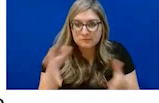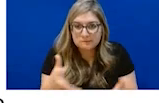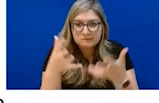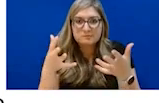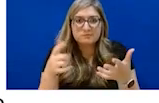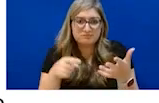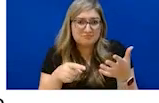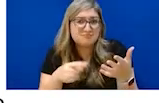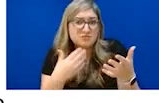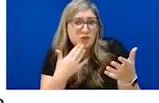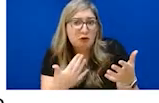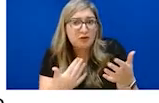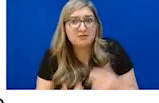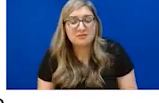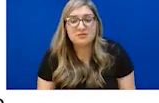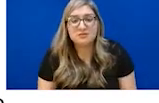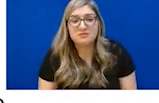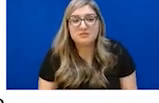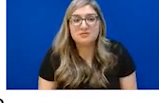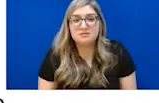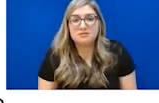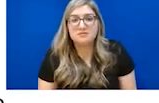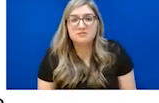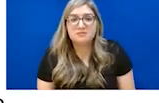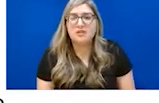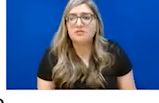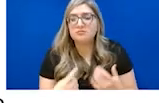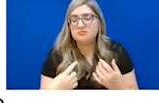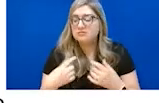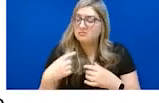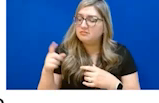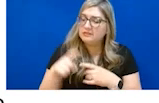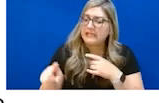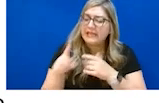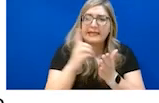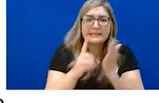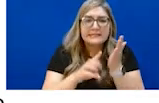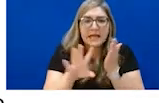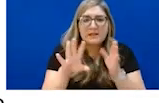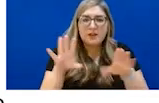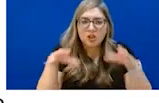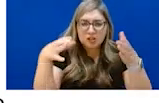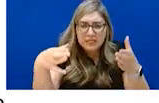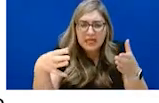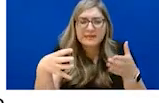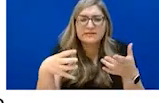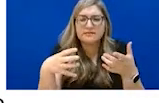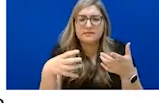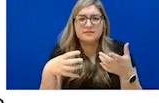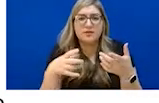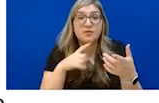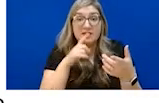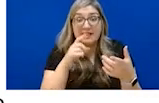who embrace the adult learning theory that goes into how you design your course and how you teach it, then it can be a really great